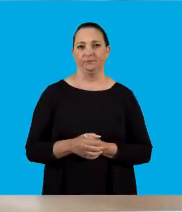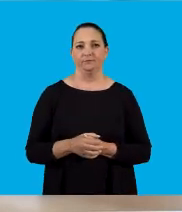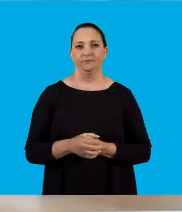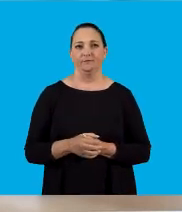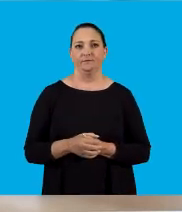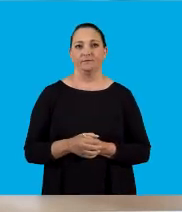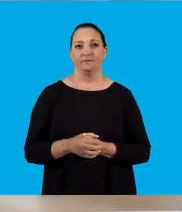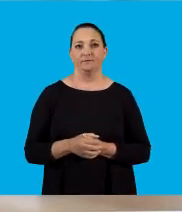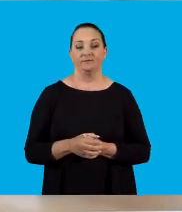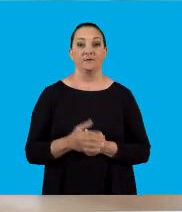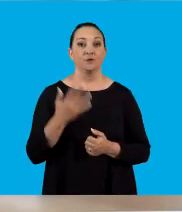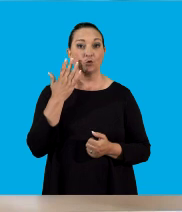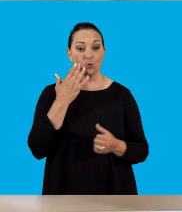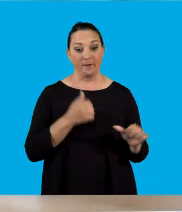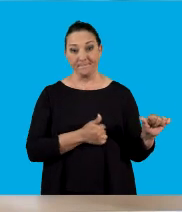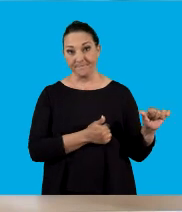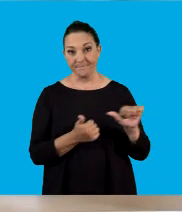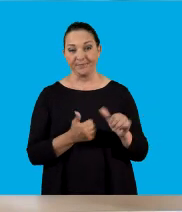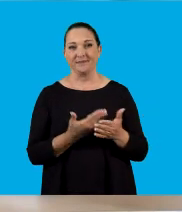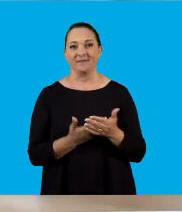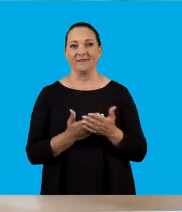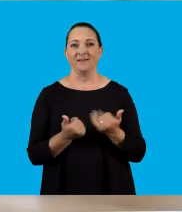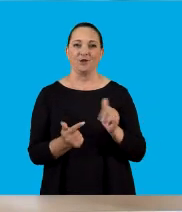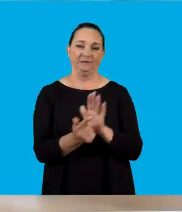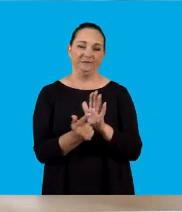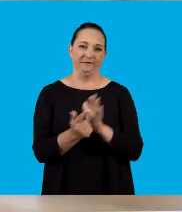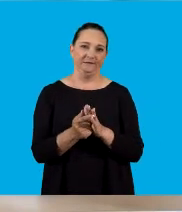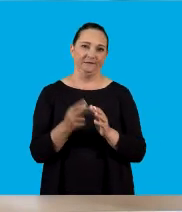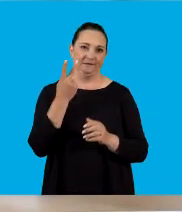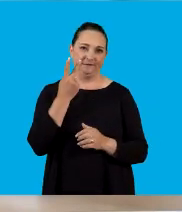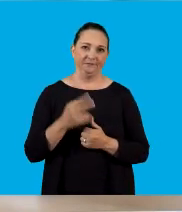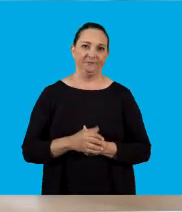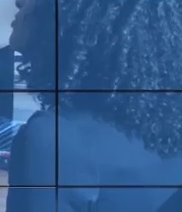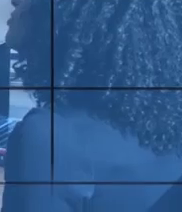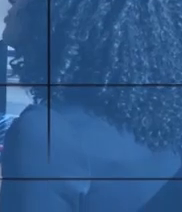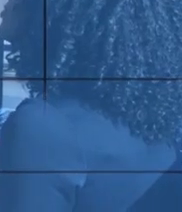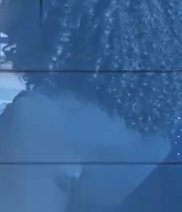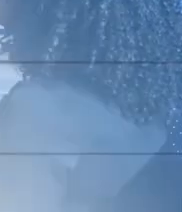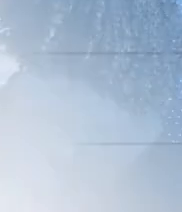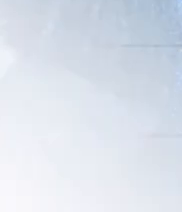break. Then we'll see you when we start addressing the main part of the content.